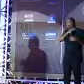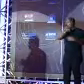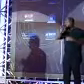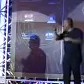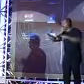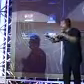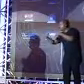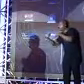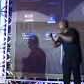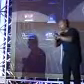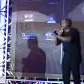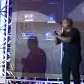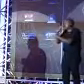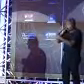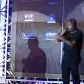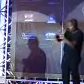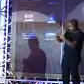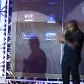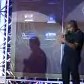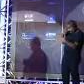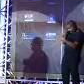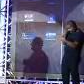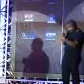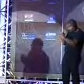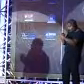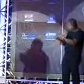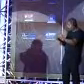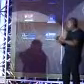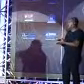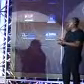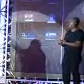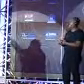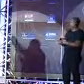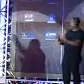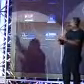themselves within a university context. And so we saw the growth